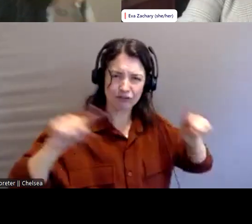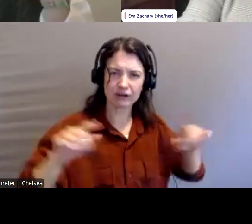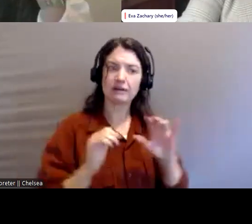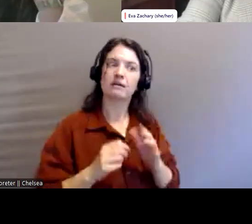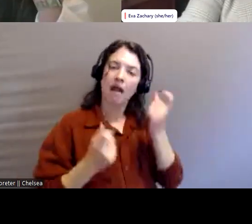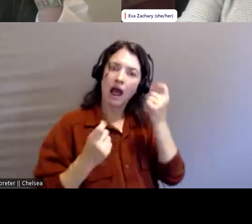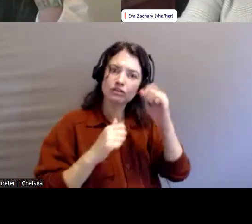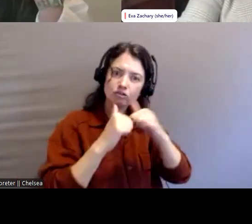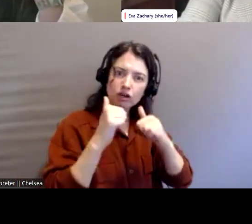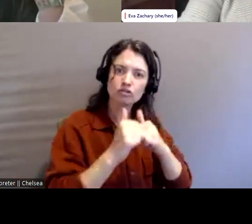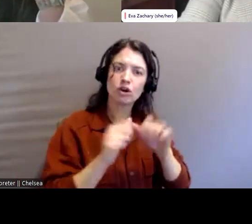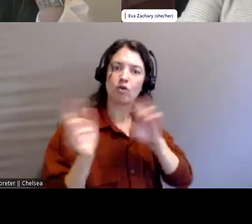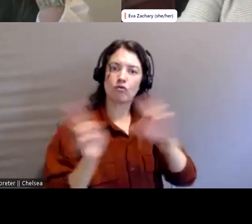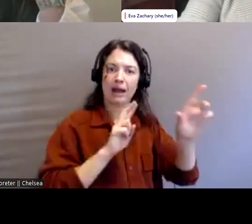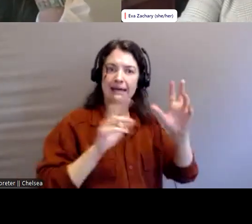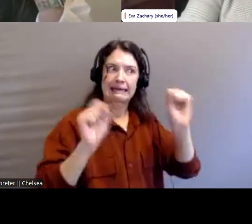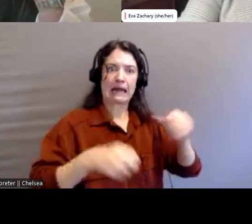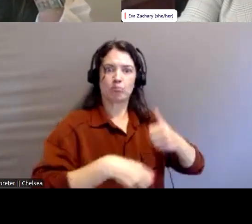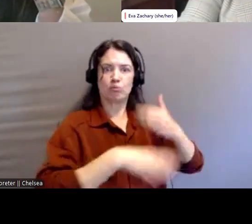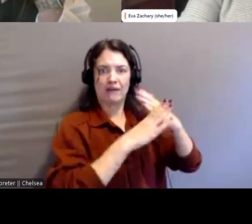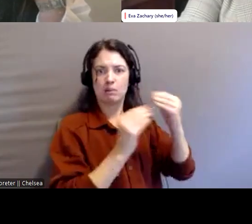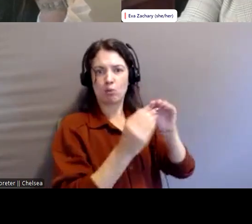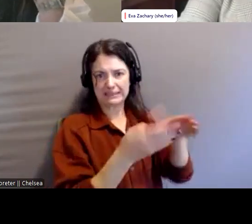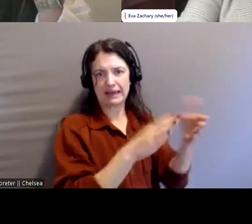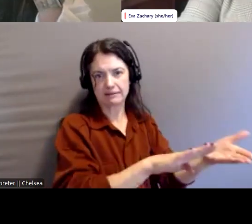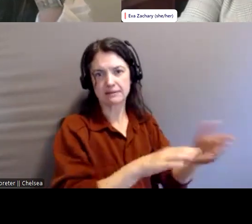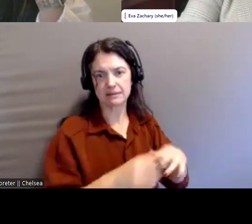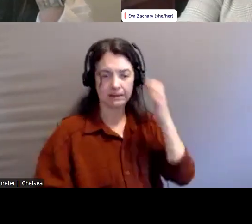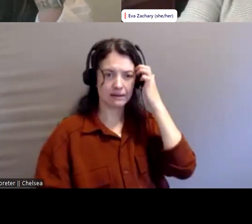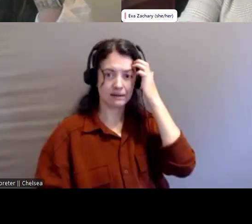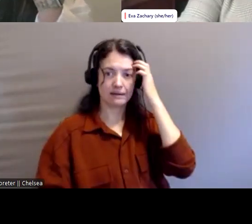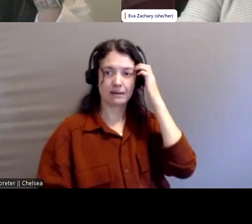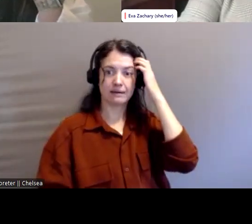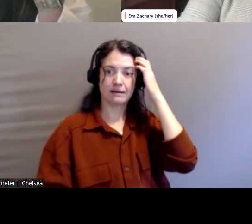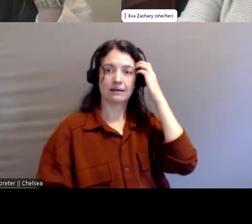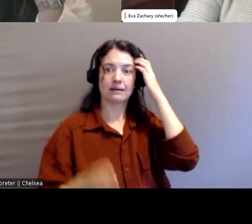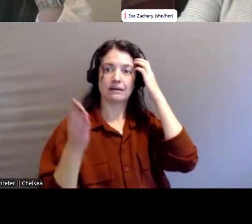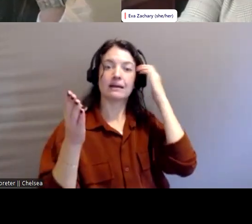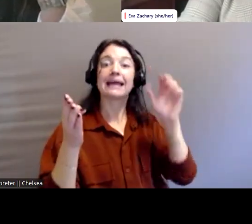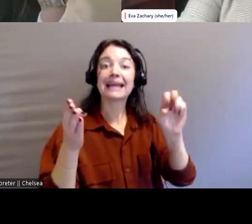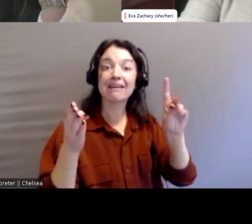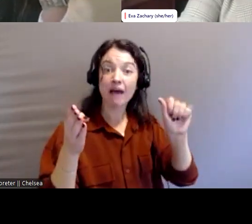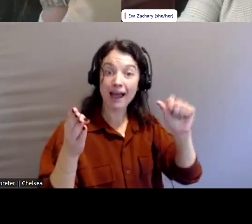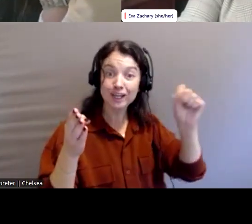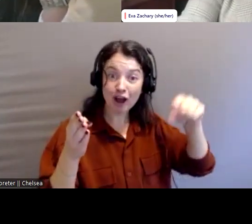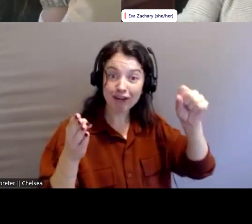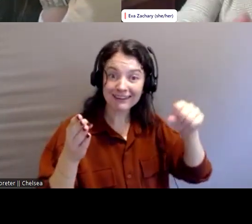can try and prevent more deaths. Ava, I saw you shaking your head. I'm wondering if you wanted to add to